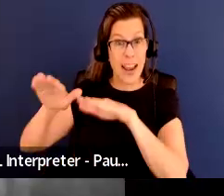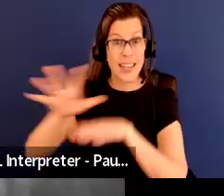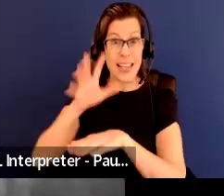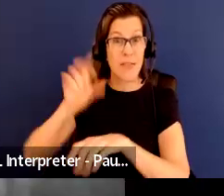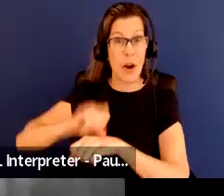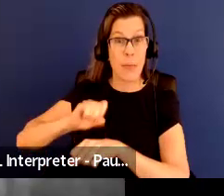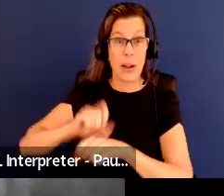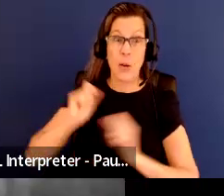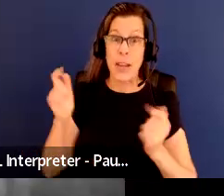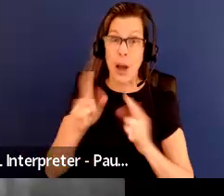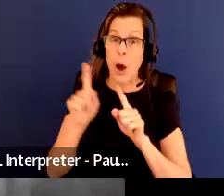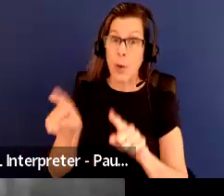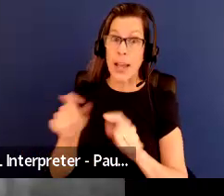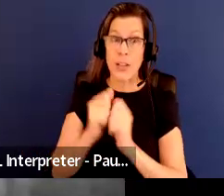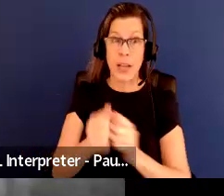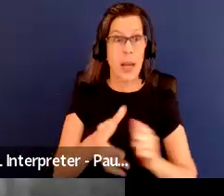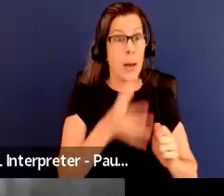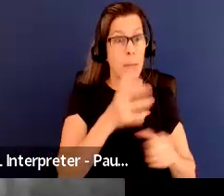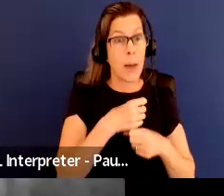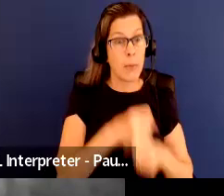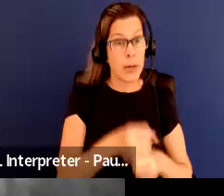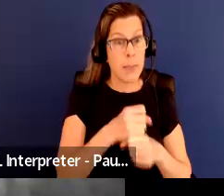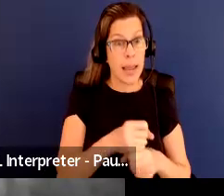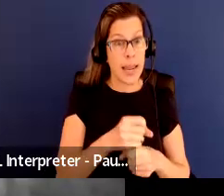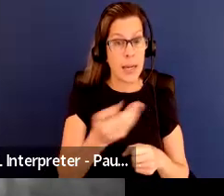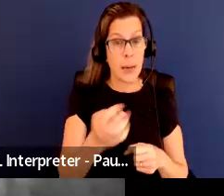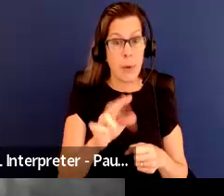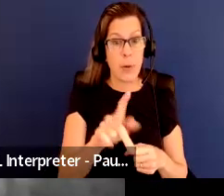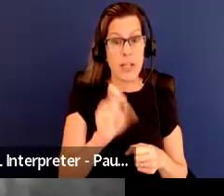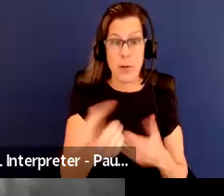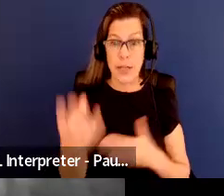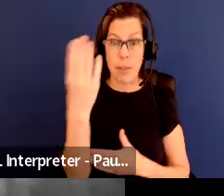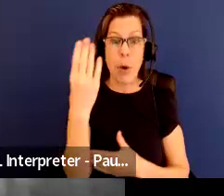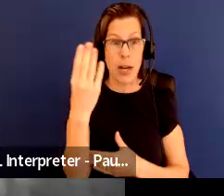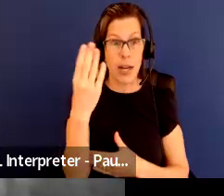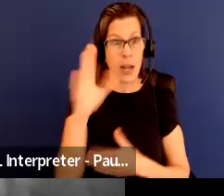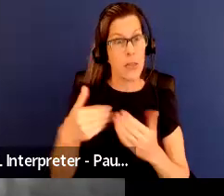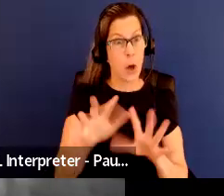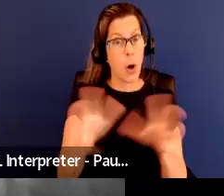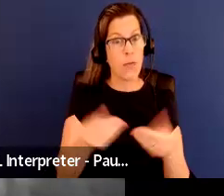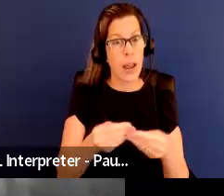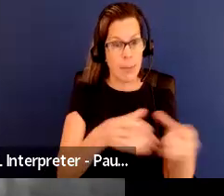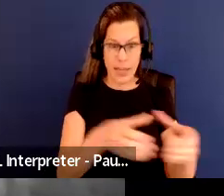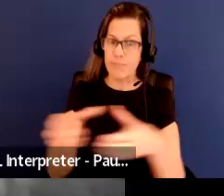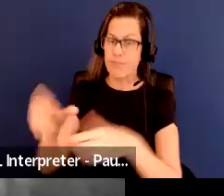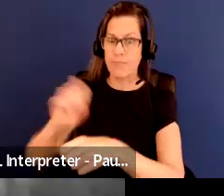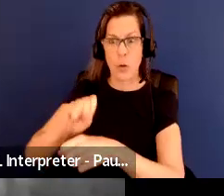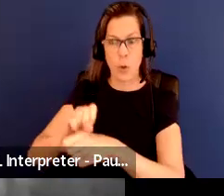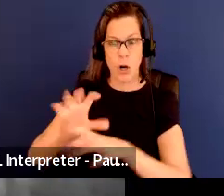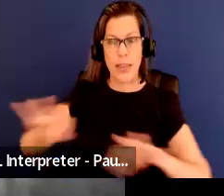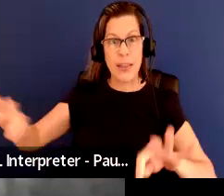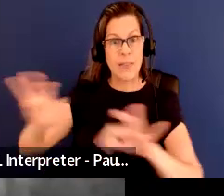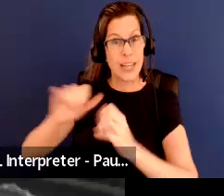we all went together. Mom would make burritos in the morning, and then the whole family ended up worked in the fields together.